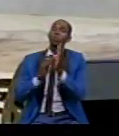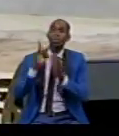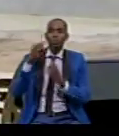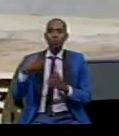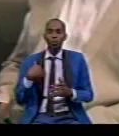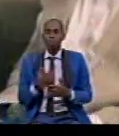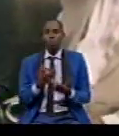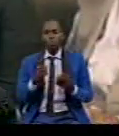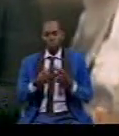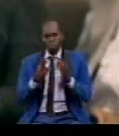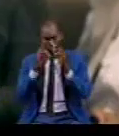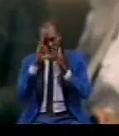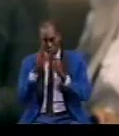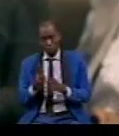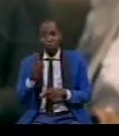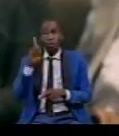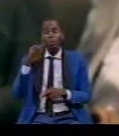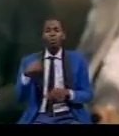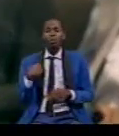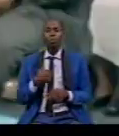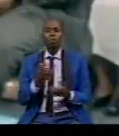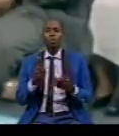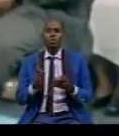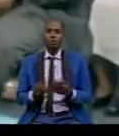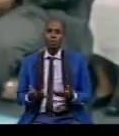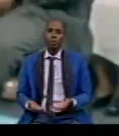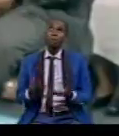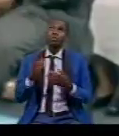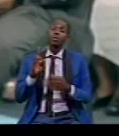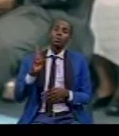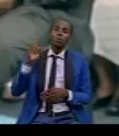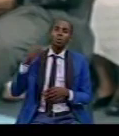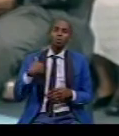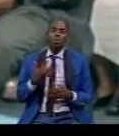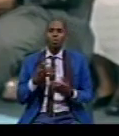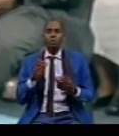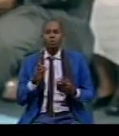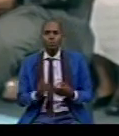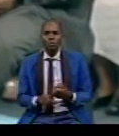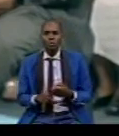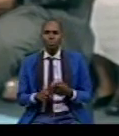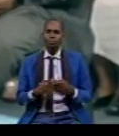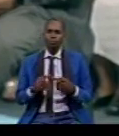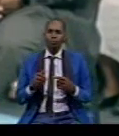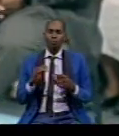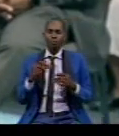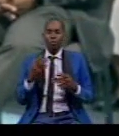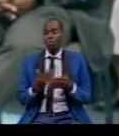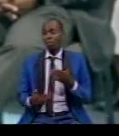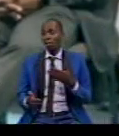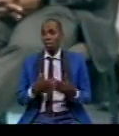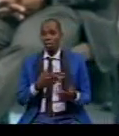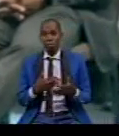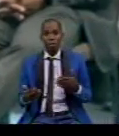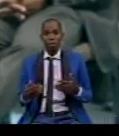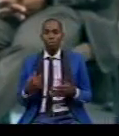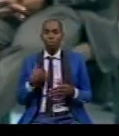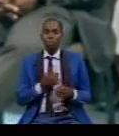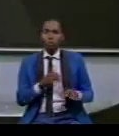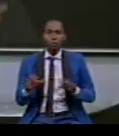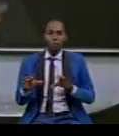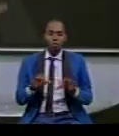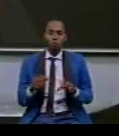Has he changed? Is there something he cannot do? Remember, he has complete power. He has